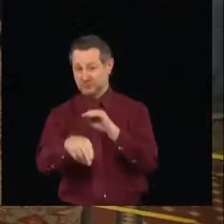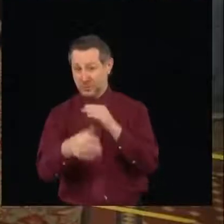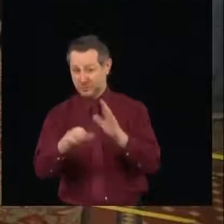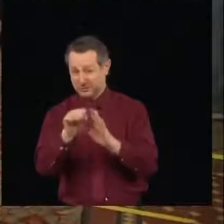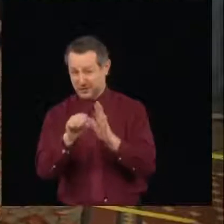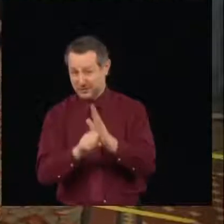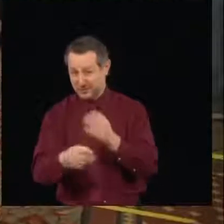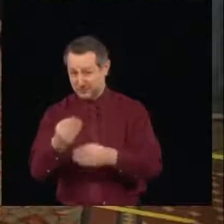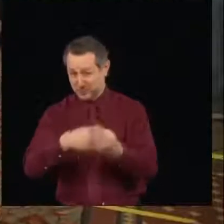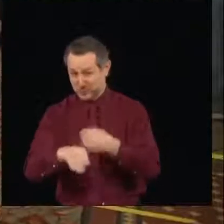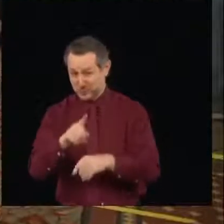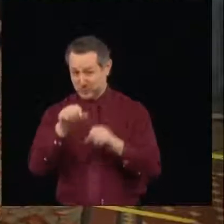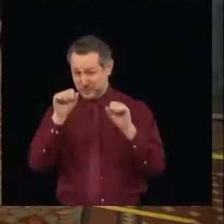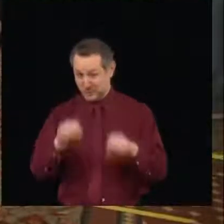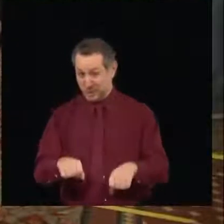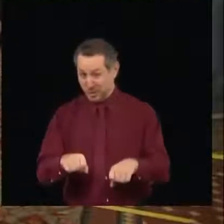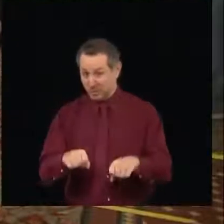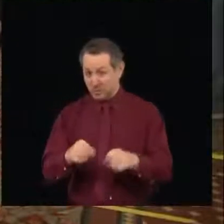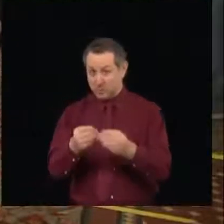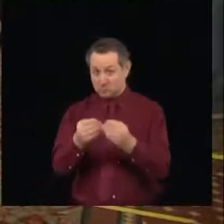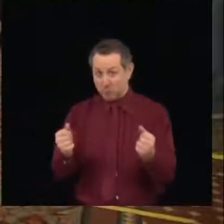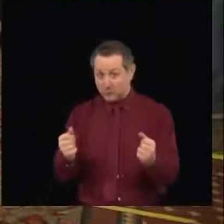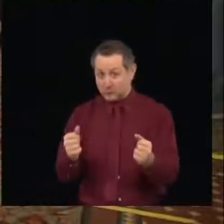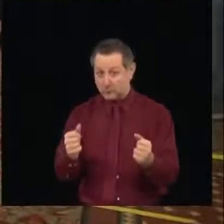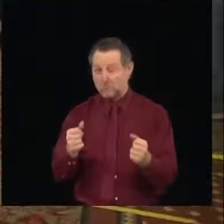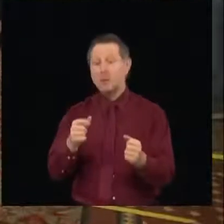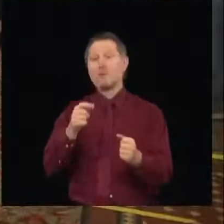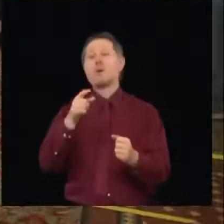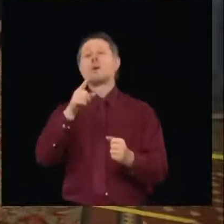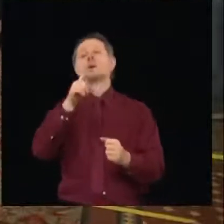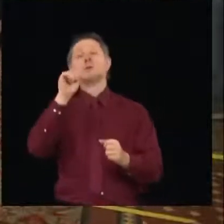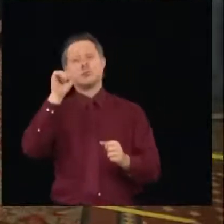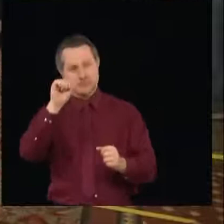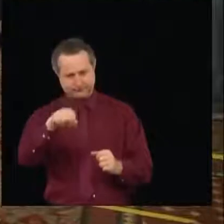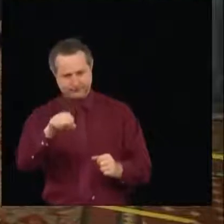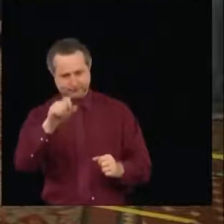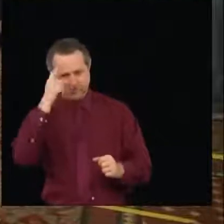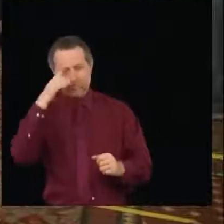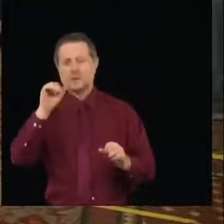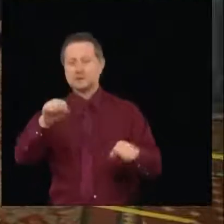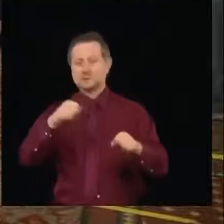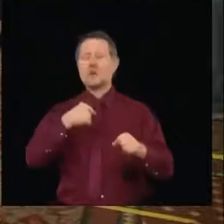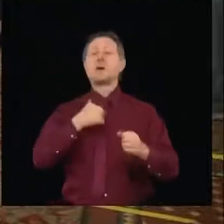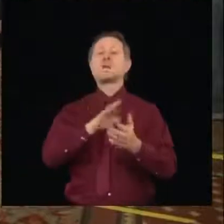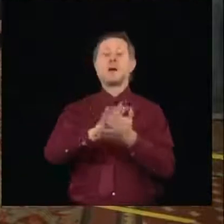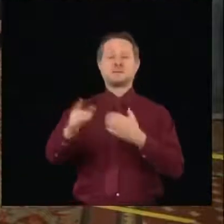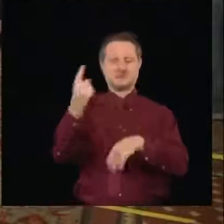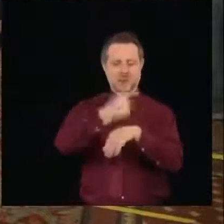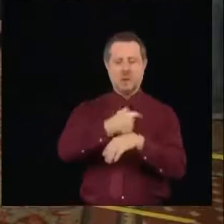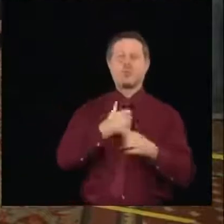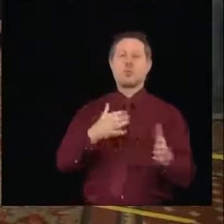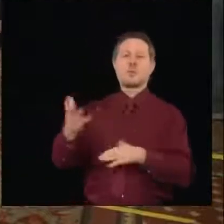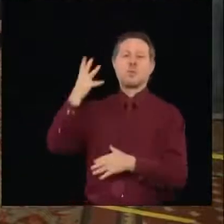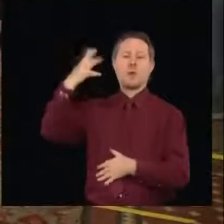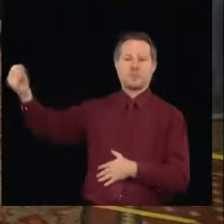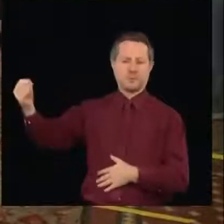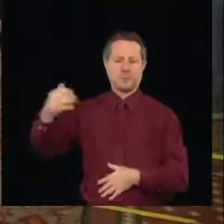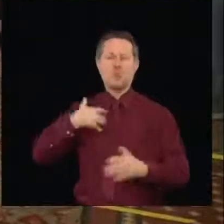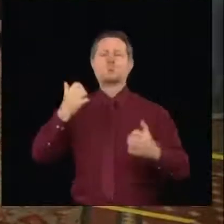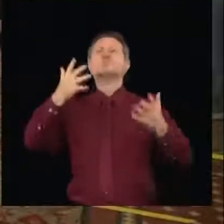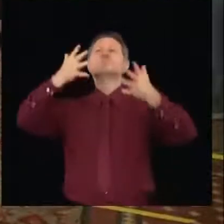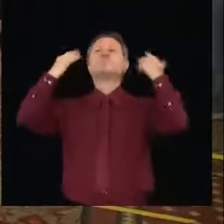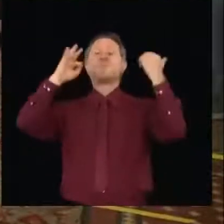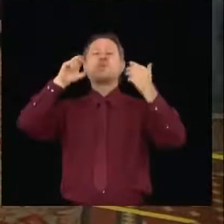Yes. Okay. It's a nice day. I'm going to go out and get some